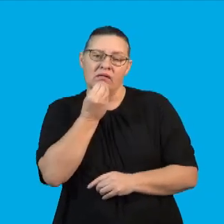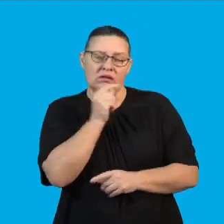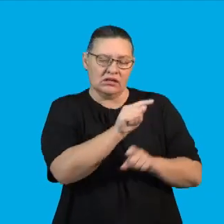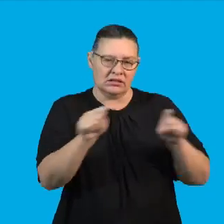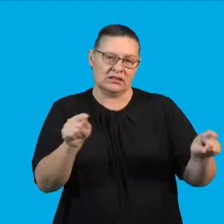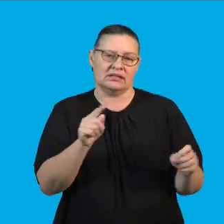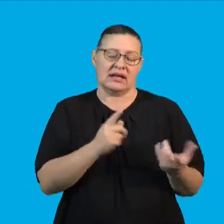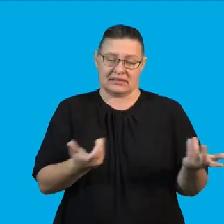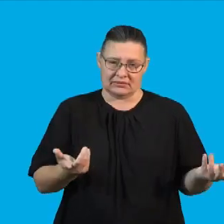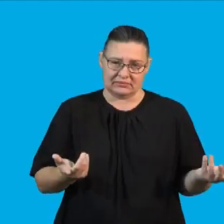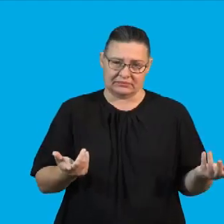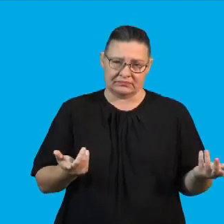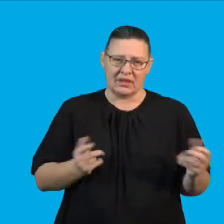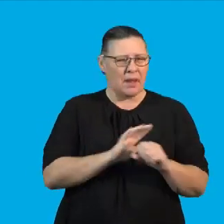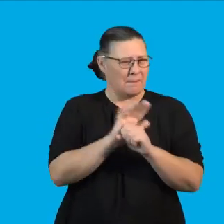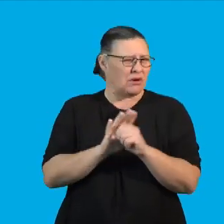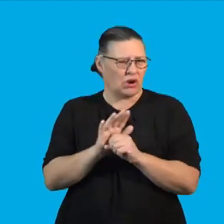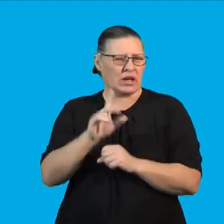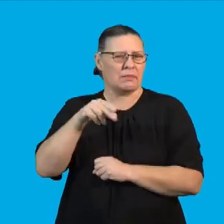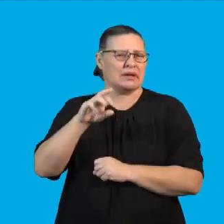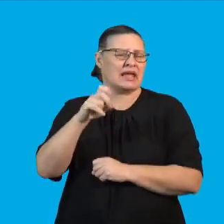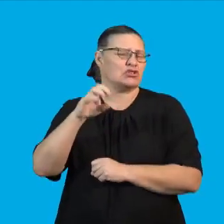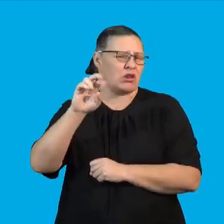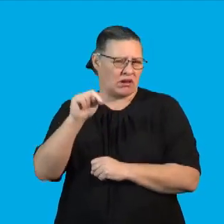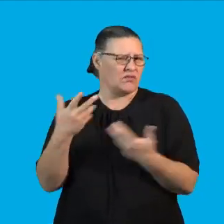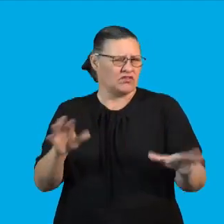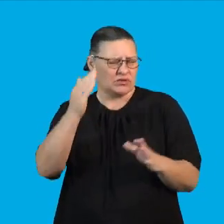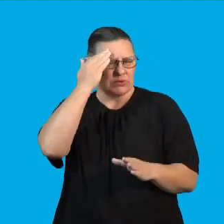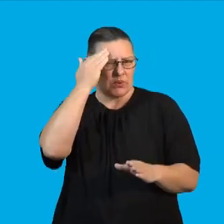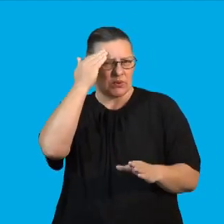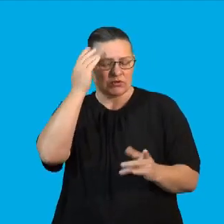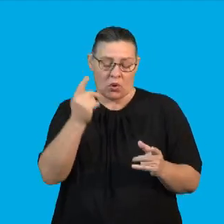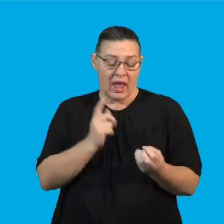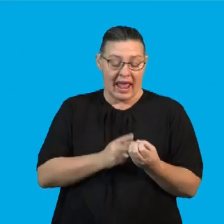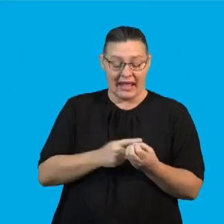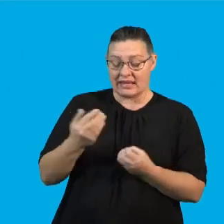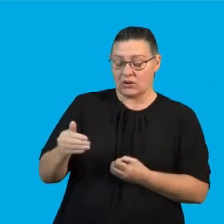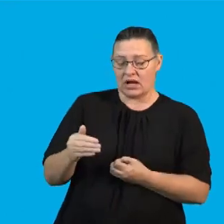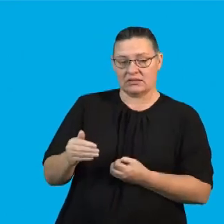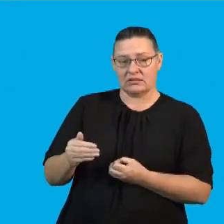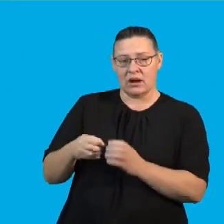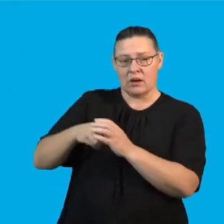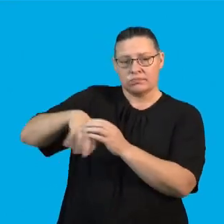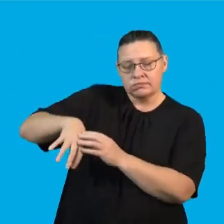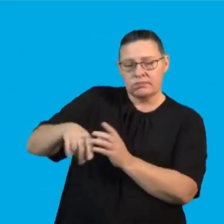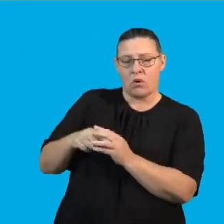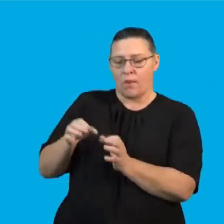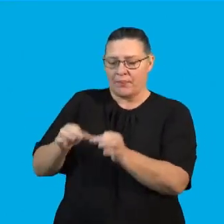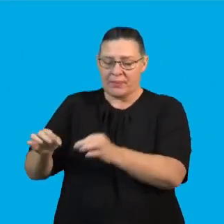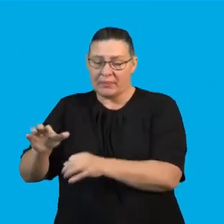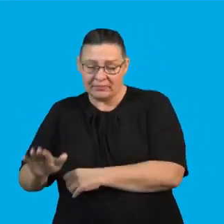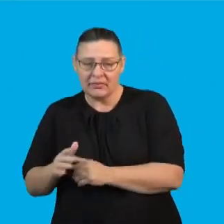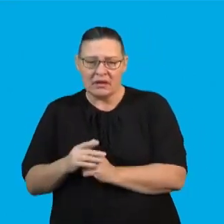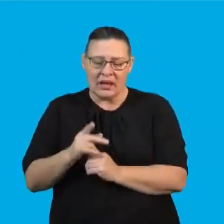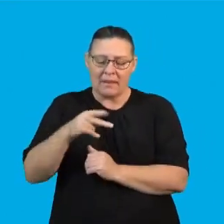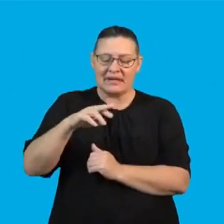Predators. You've got a good background on predation. So when eggs are laid outside, in ovipary,